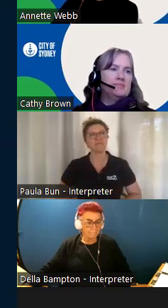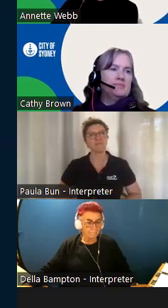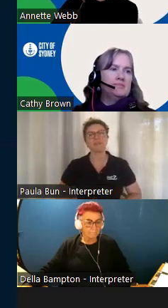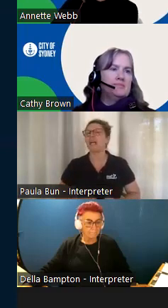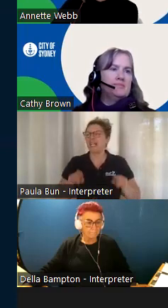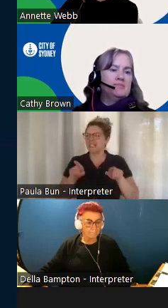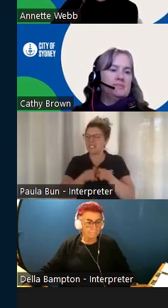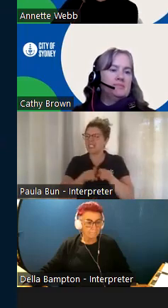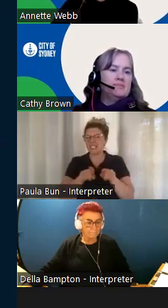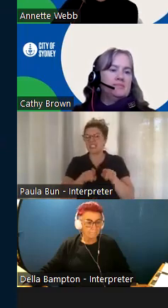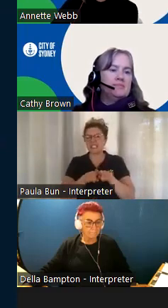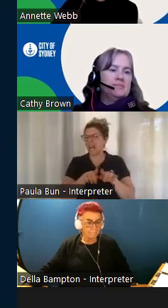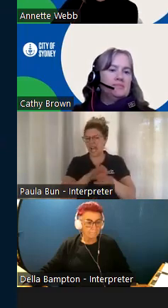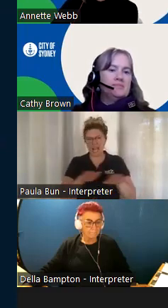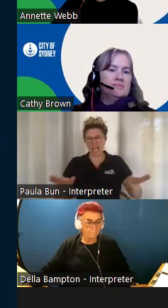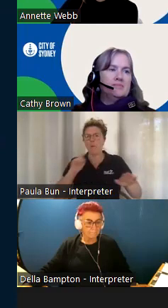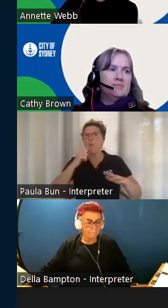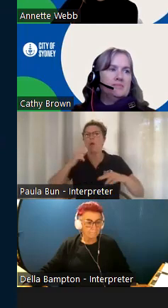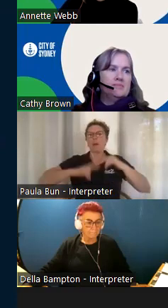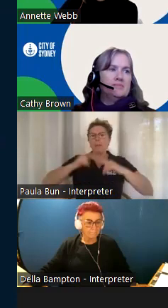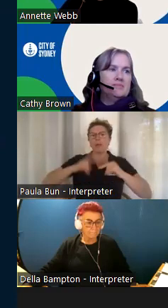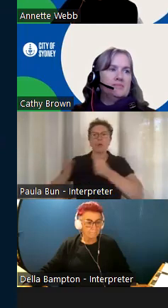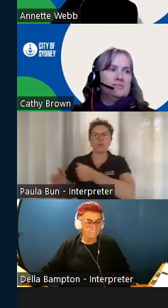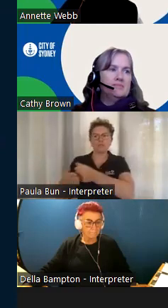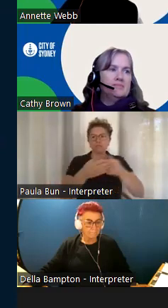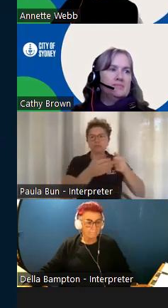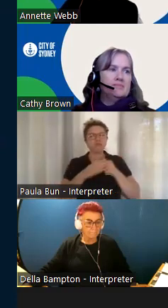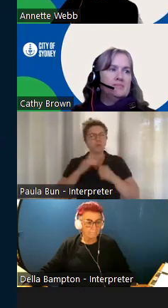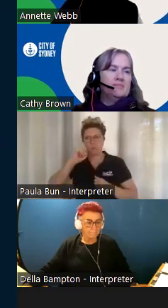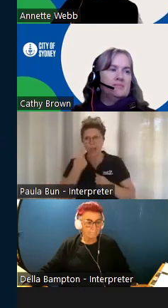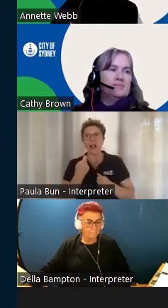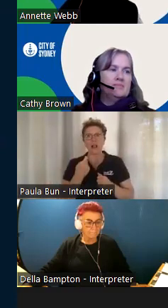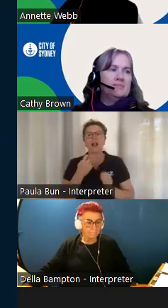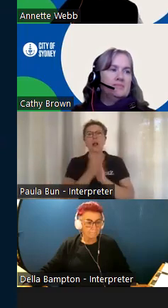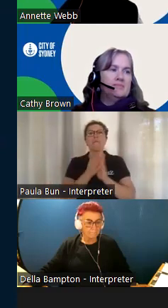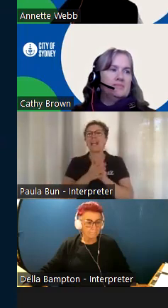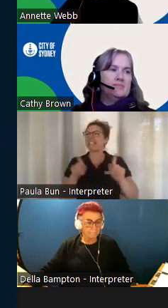The refurbishment is not going to be changing that layout of the apartment at all.